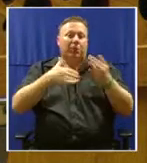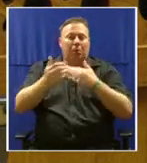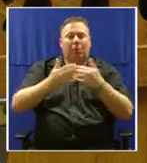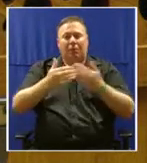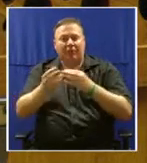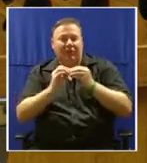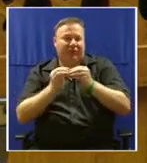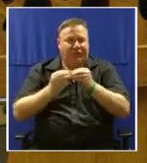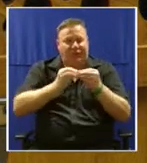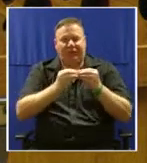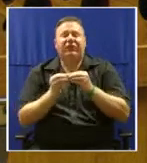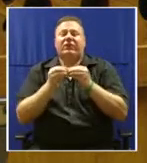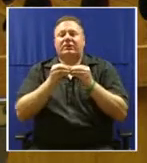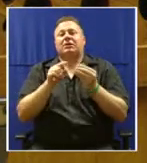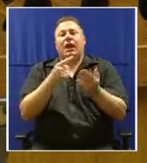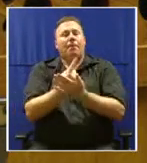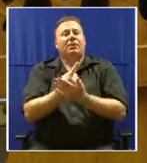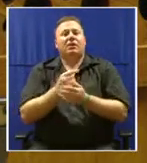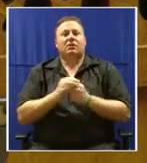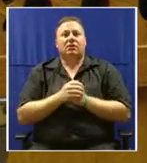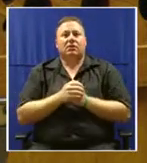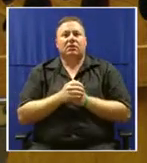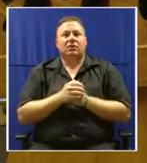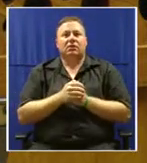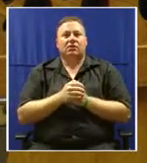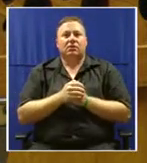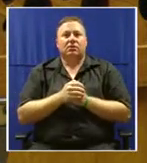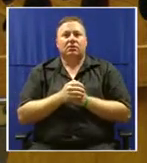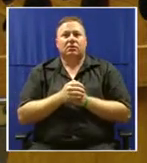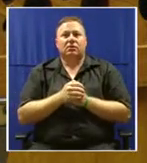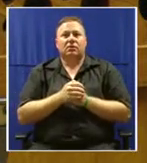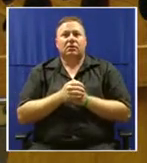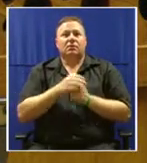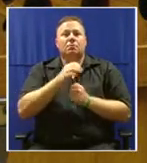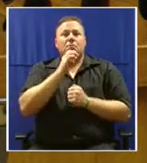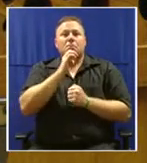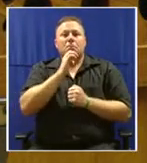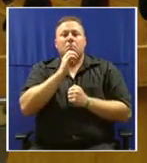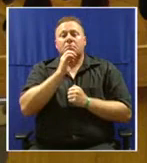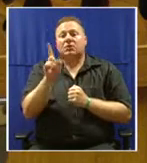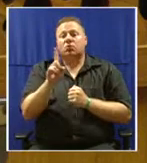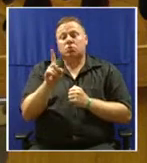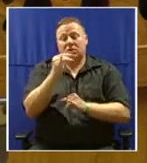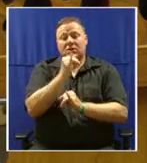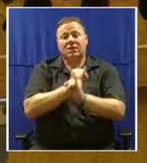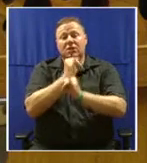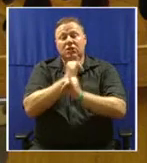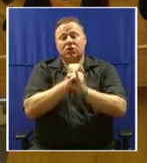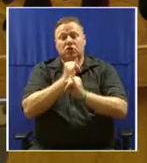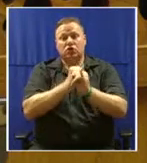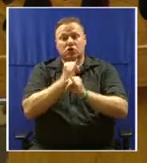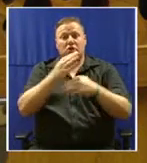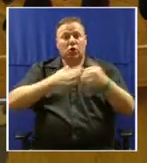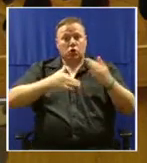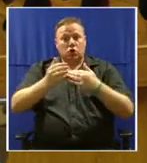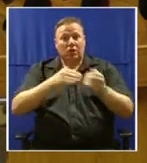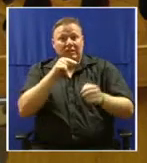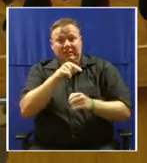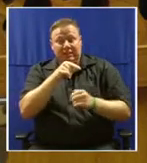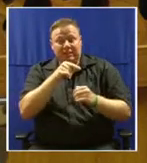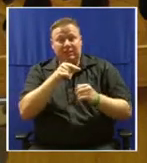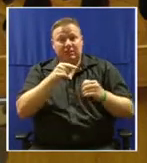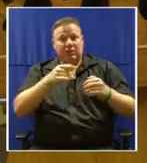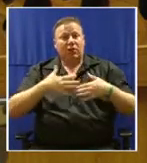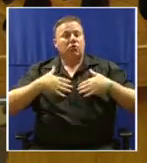lead to the revival of our construction industry and the creation of much needed